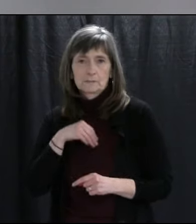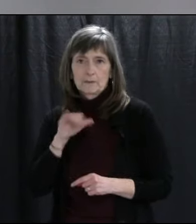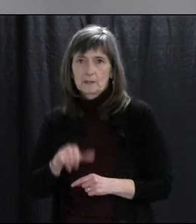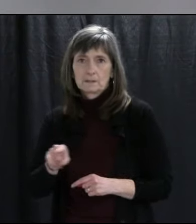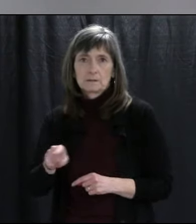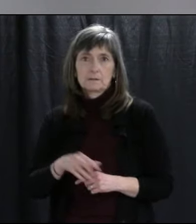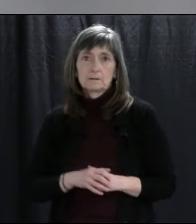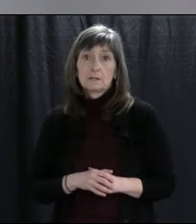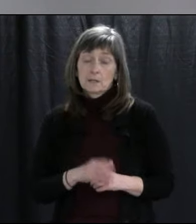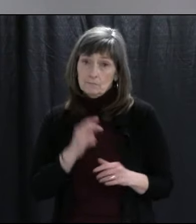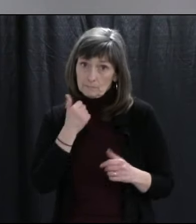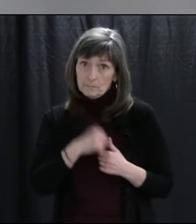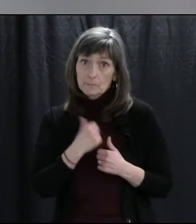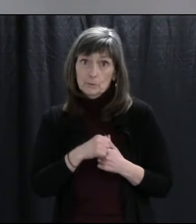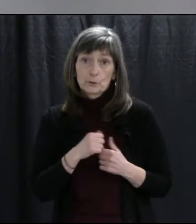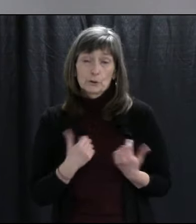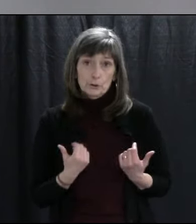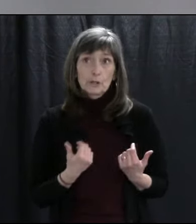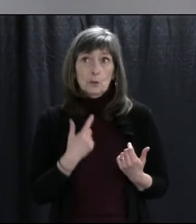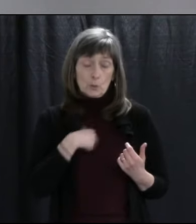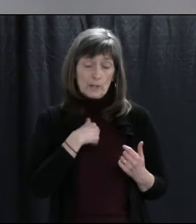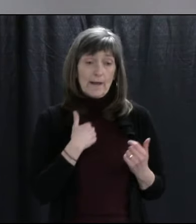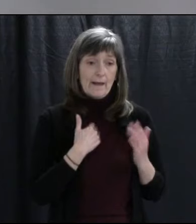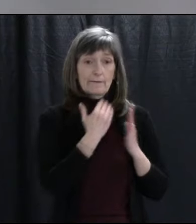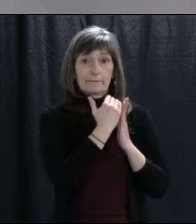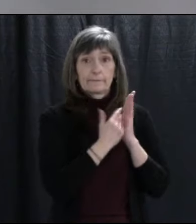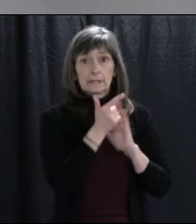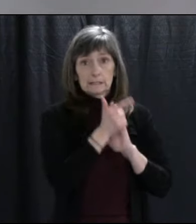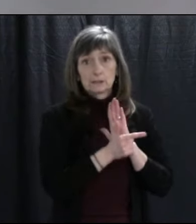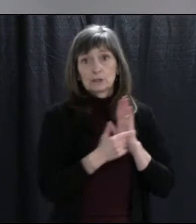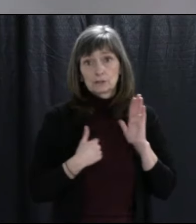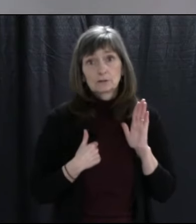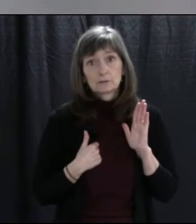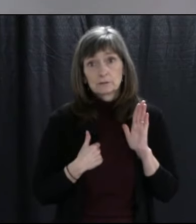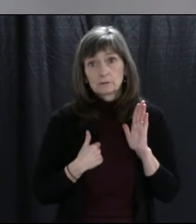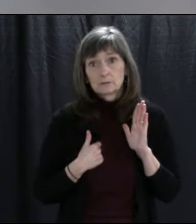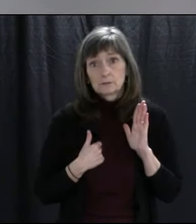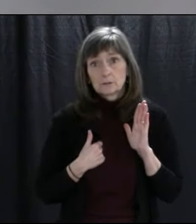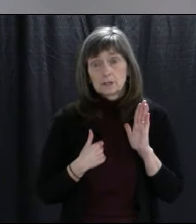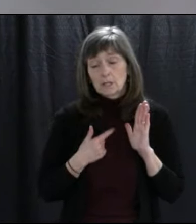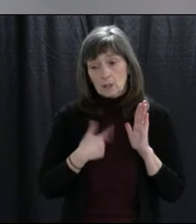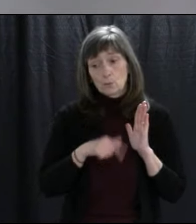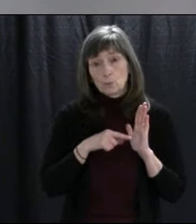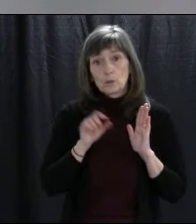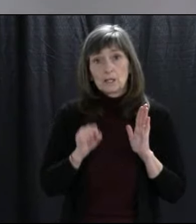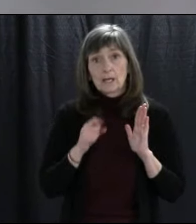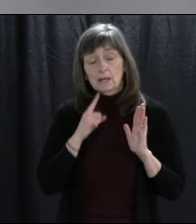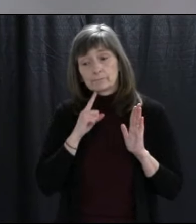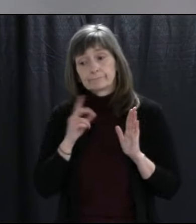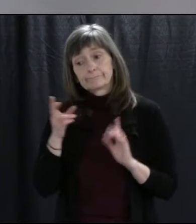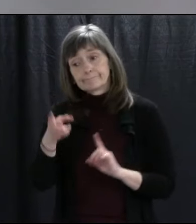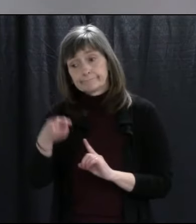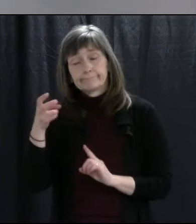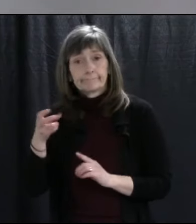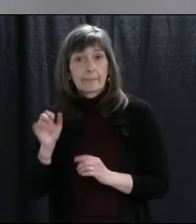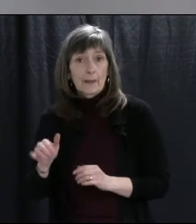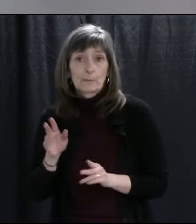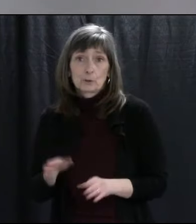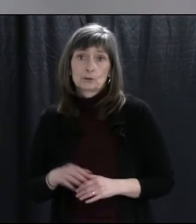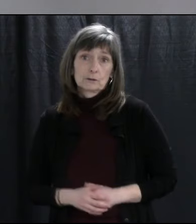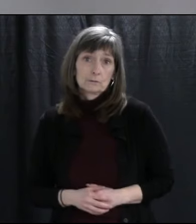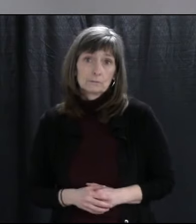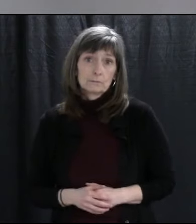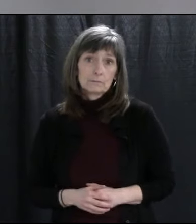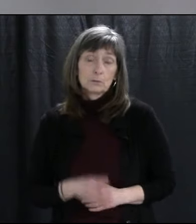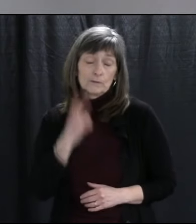orders that the Chief Medical Officer of Health, or indeed any medical officer of health, can make to manage that situation. And you've